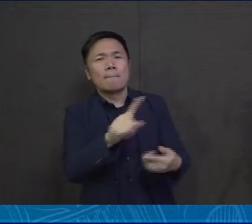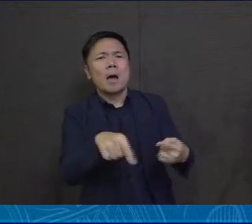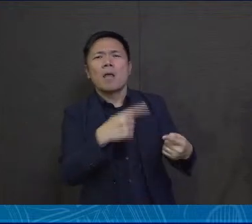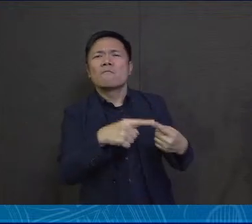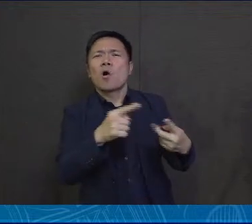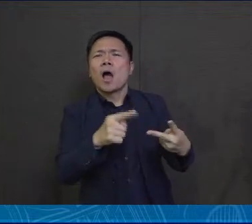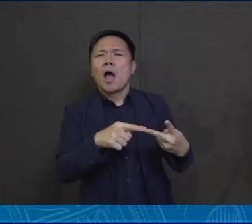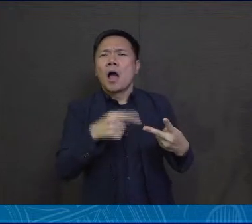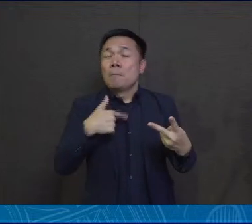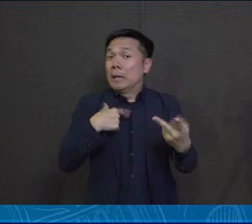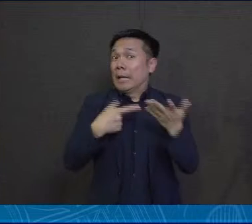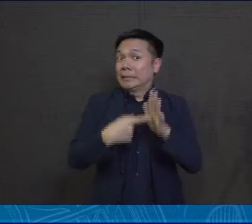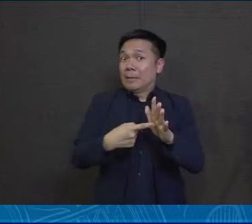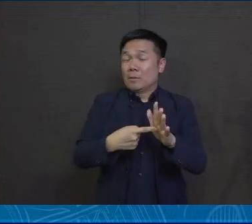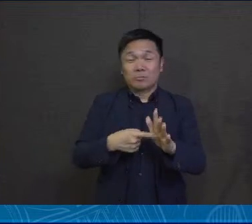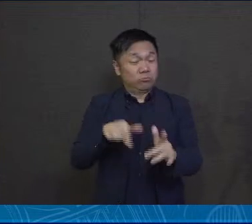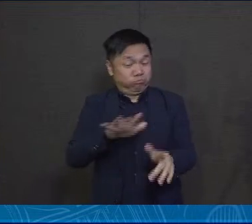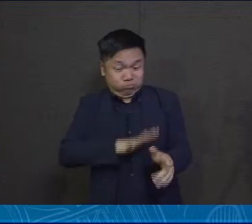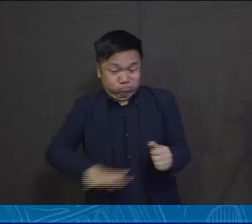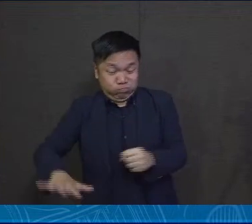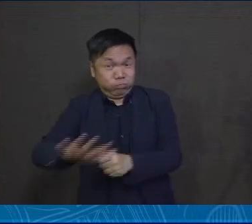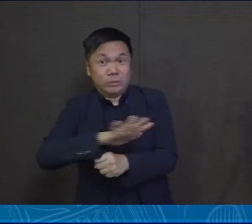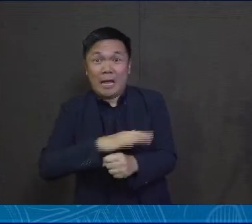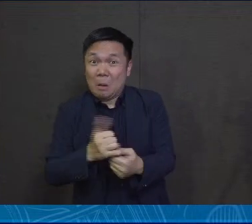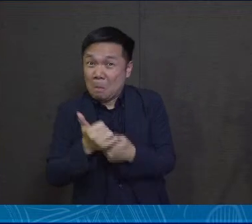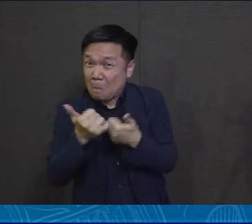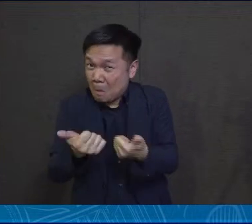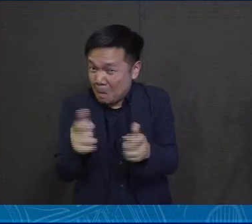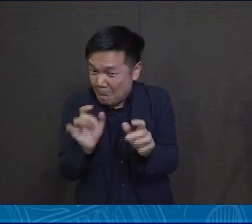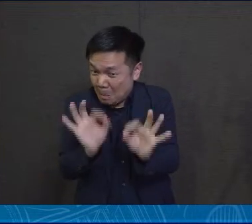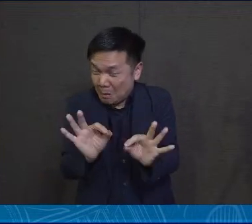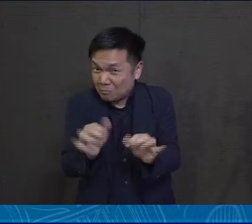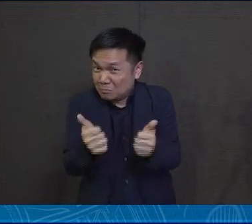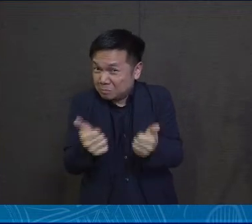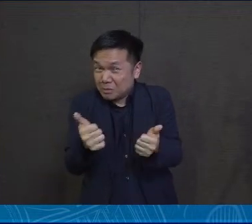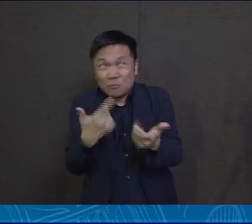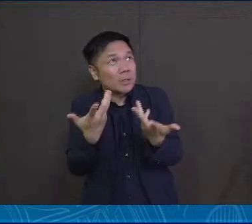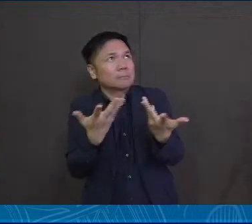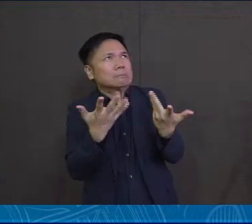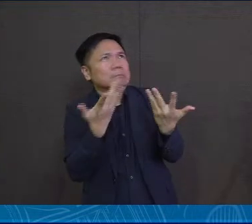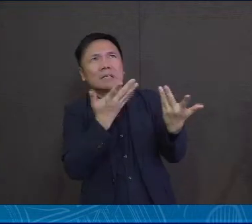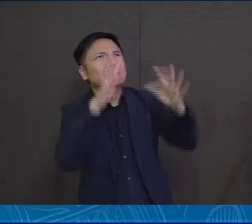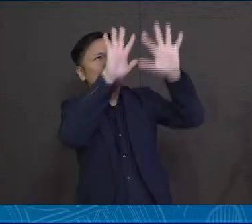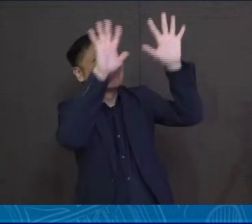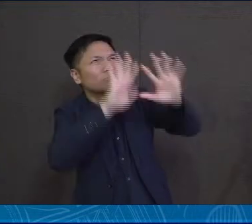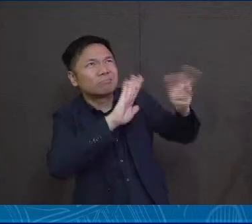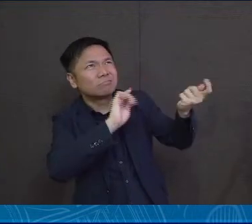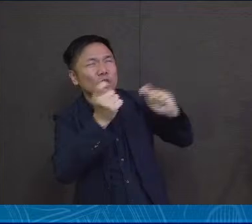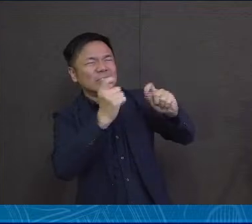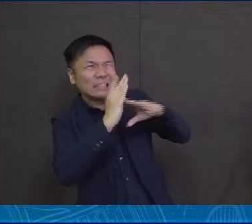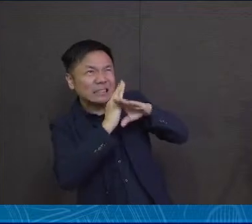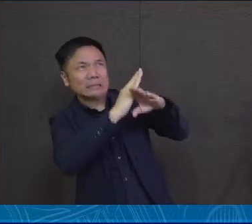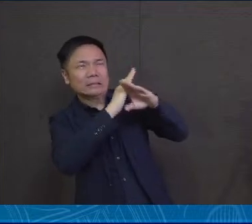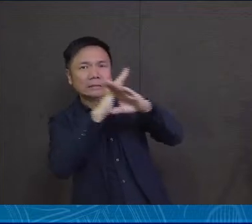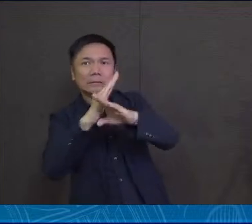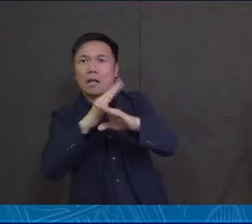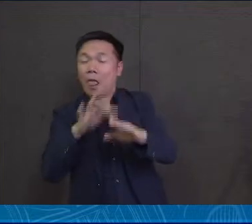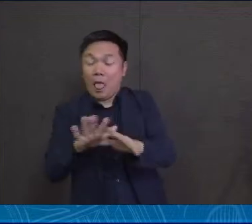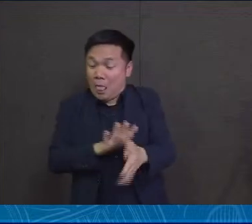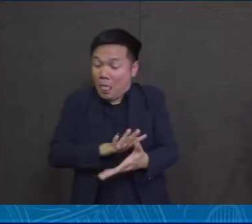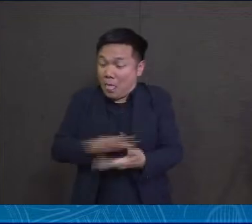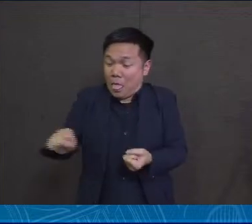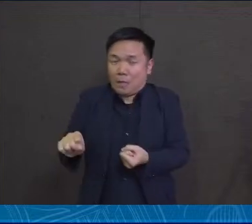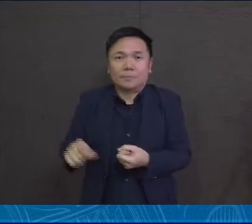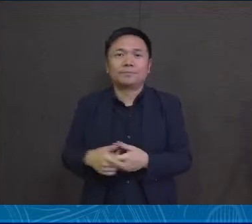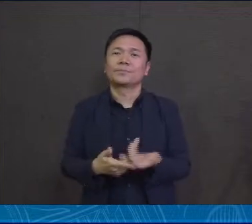in environmental resilience contribute to reducing disaster risks? Great question. Taking